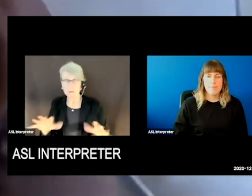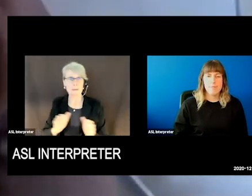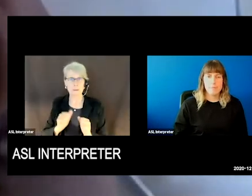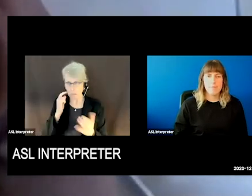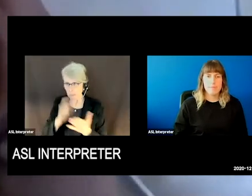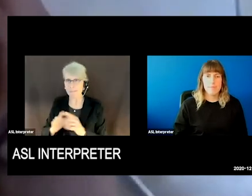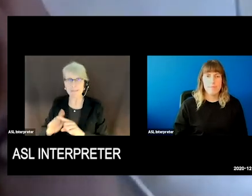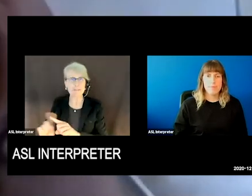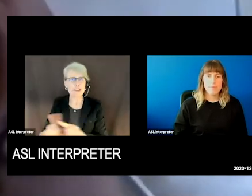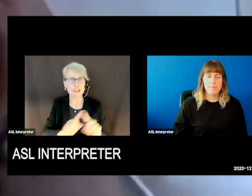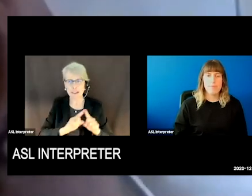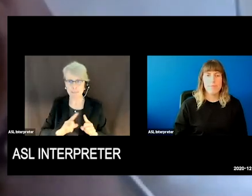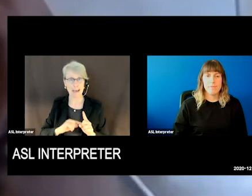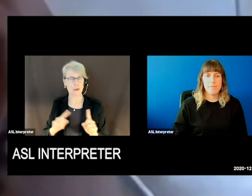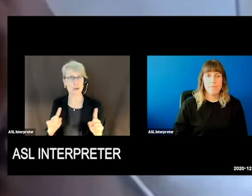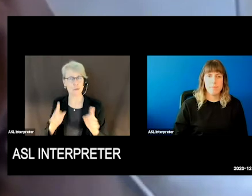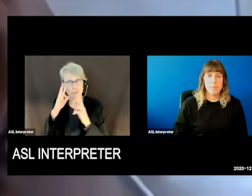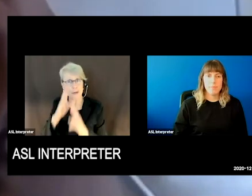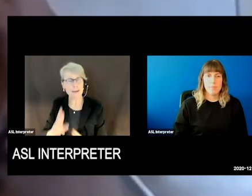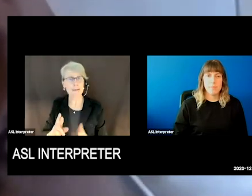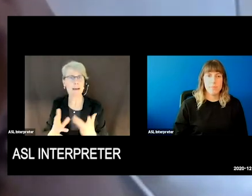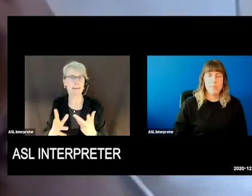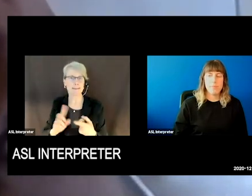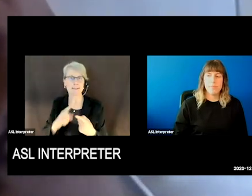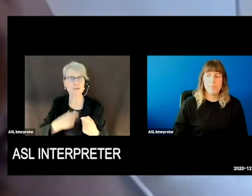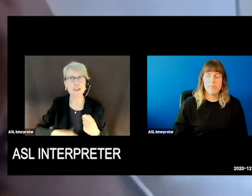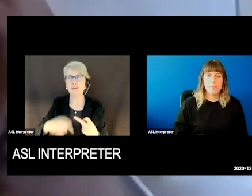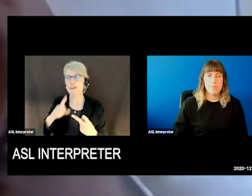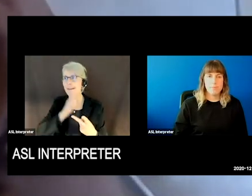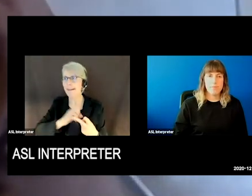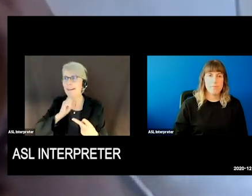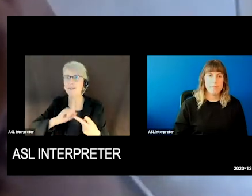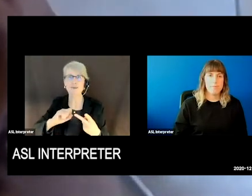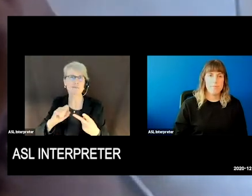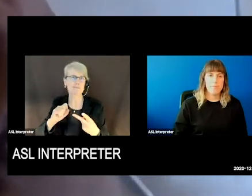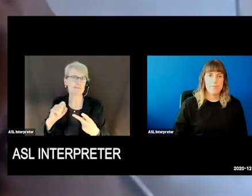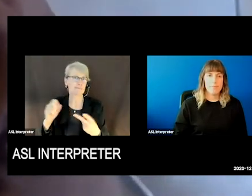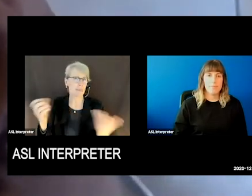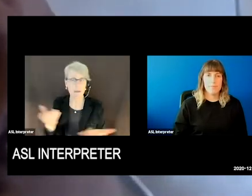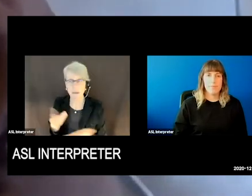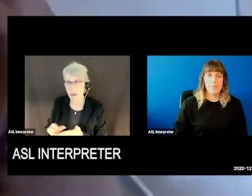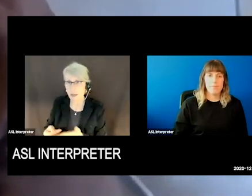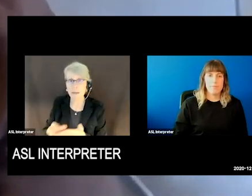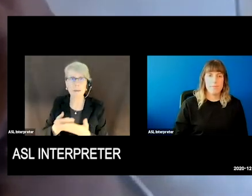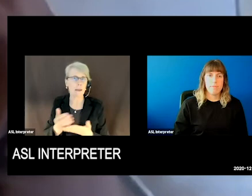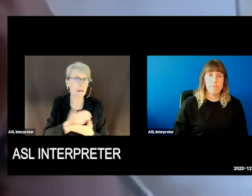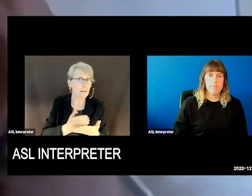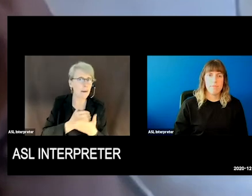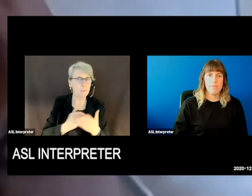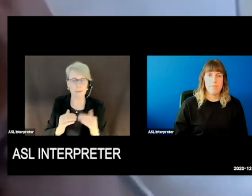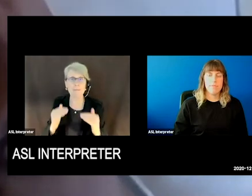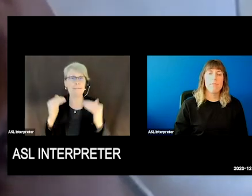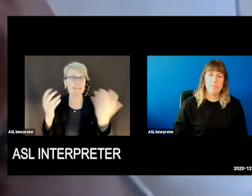and categorization, that add, gender and age and financial